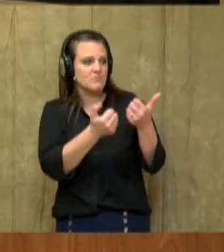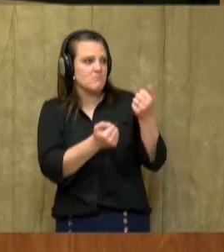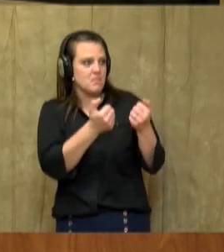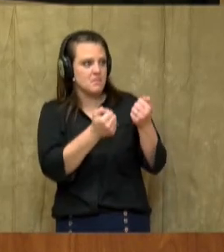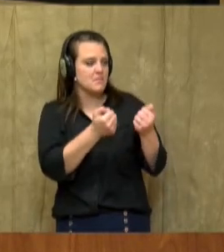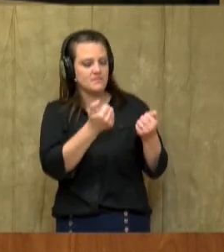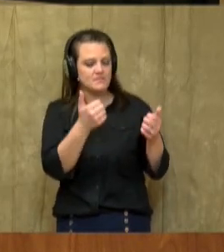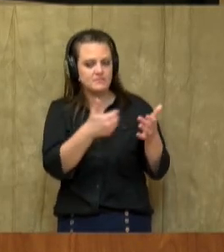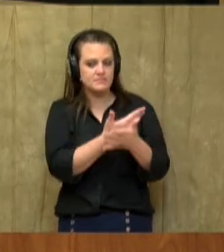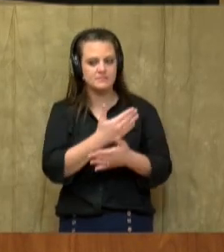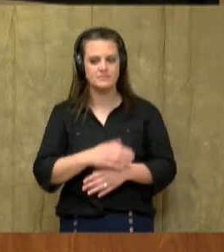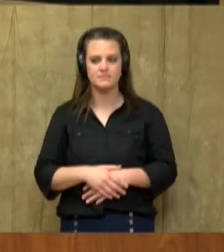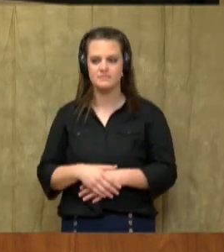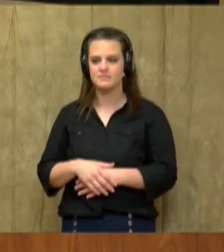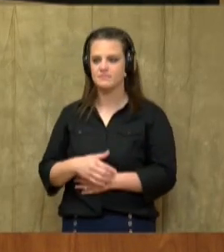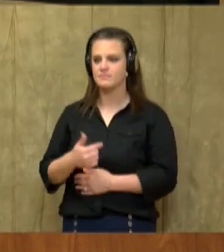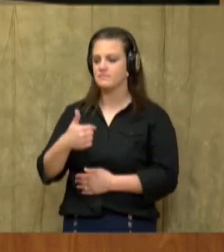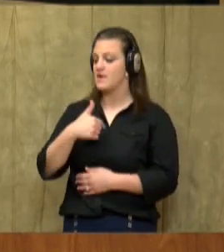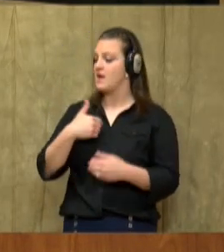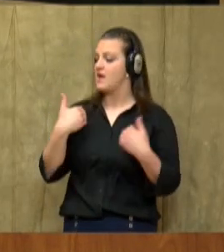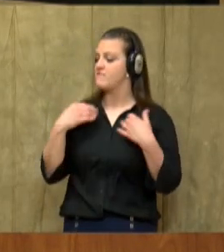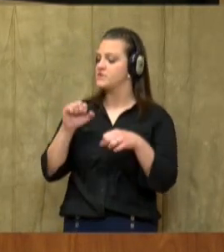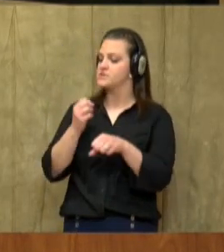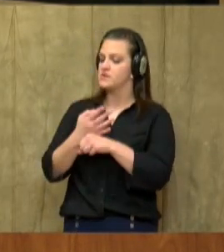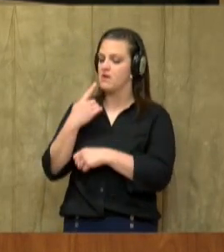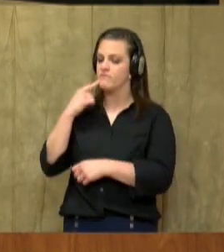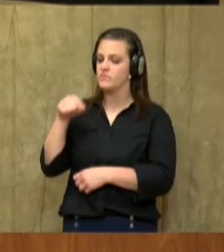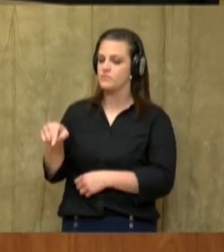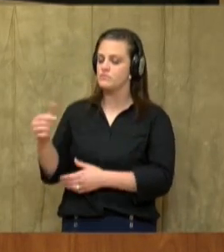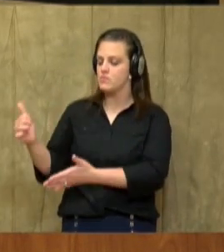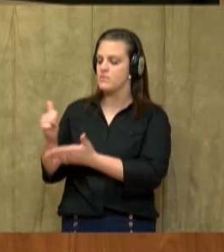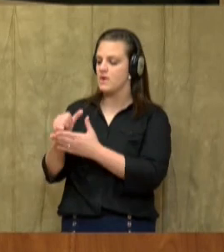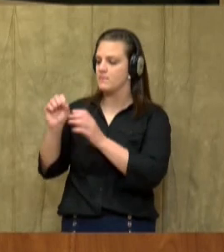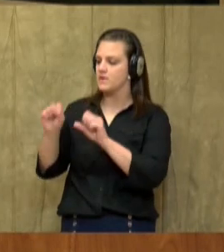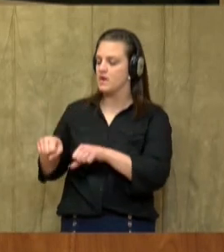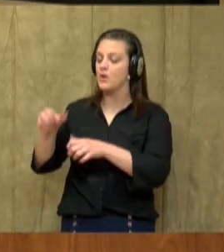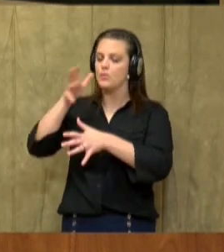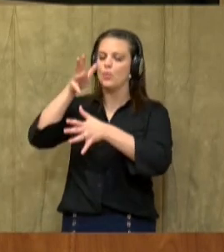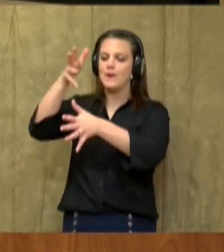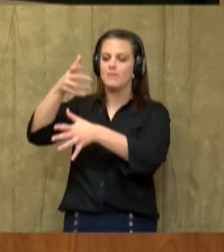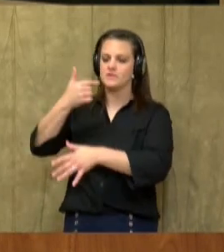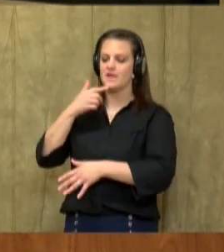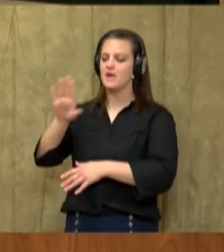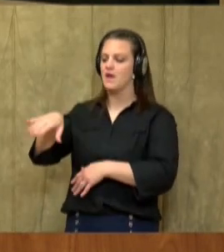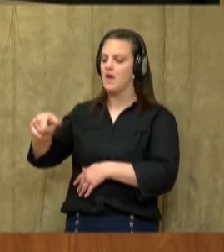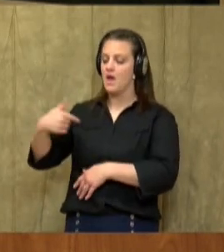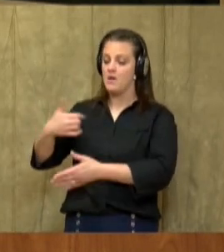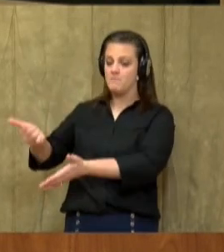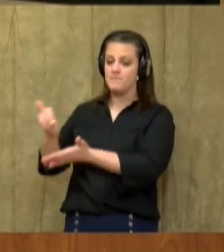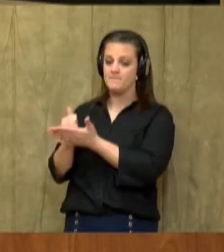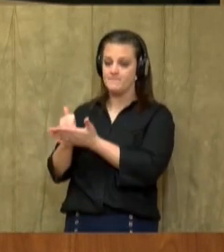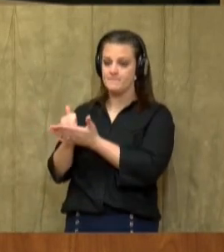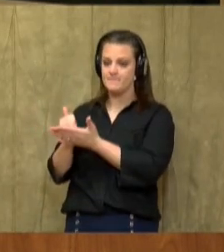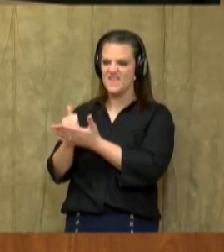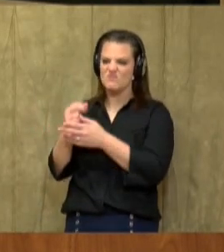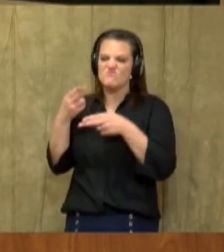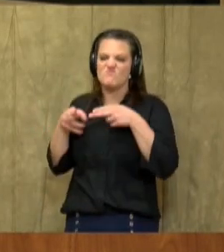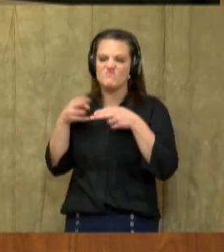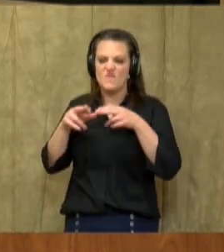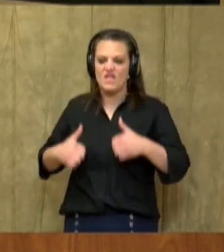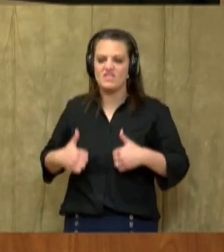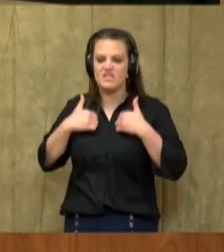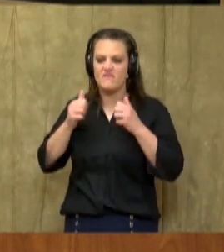game. I have a task you could help me with, said Grandpa Joe. He was temporarily living with them